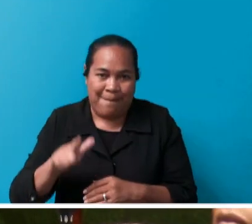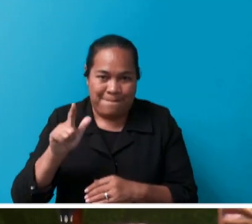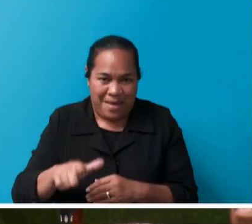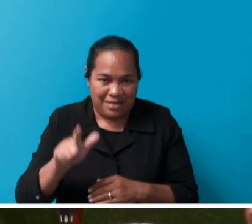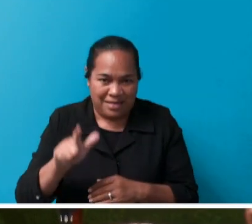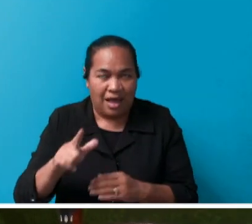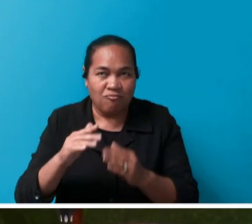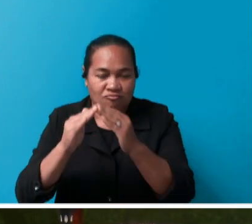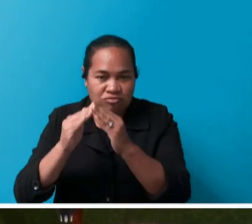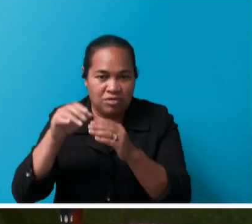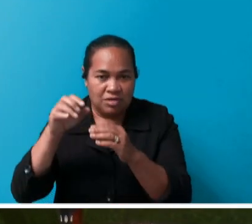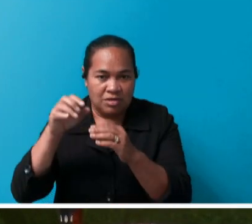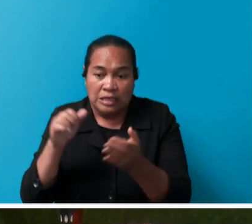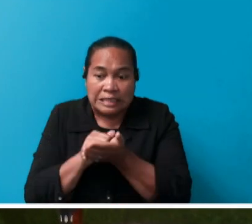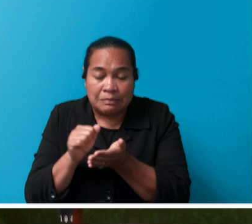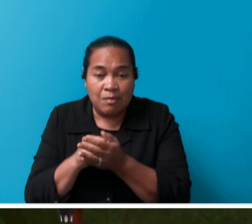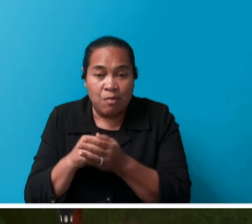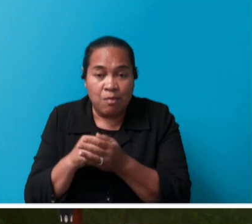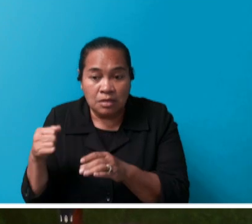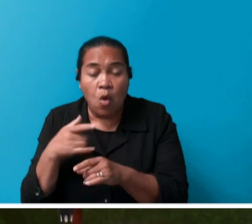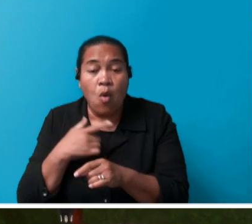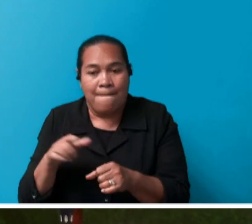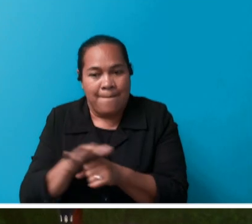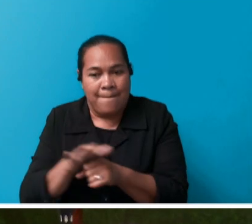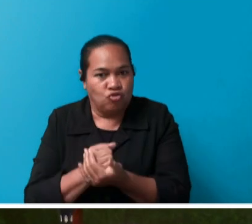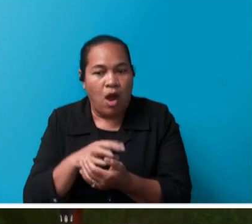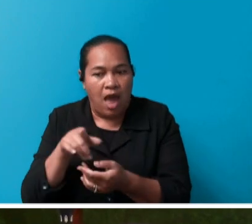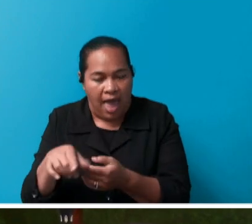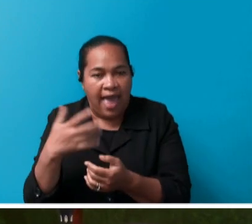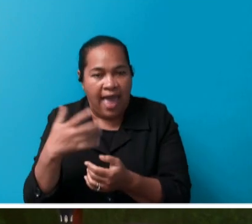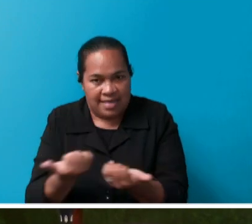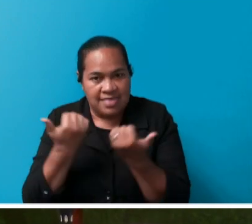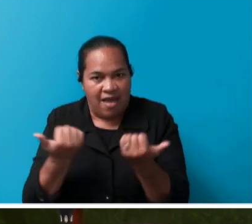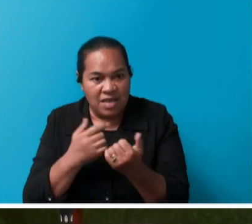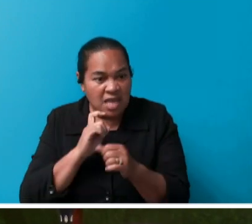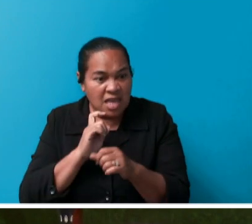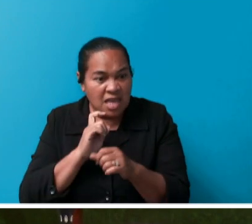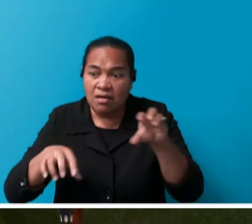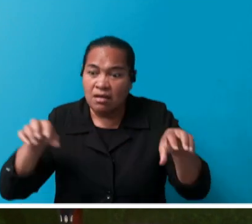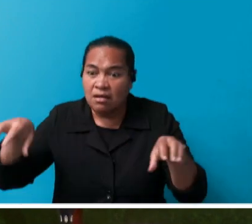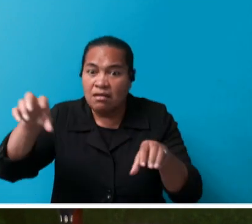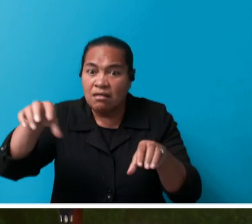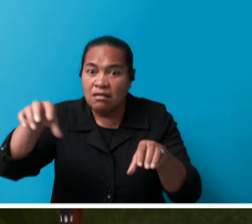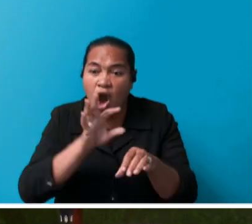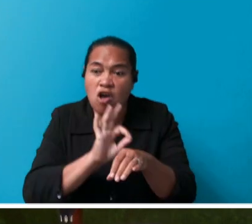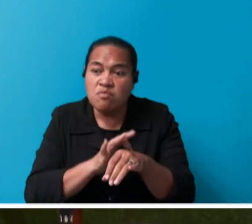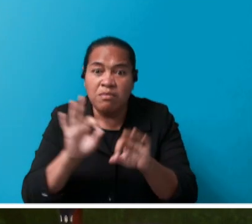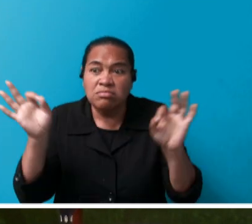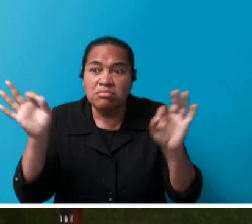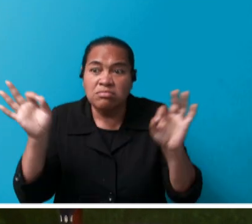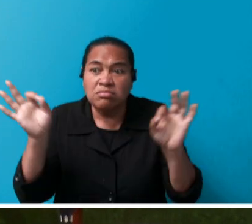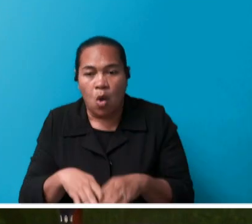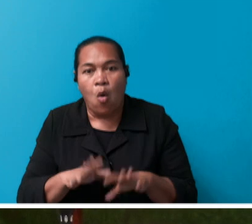supplies required by health facilities in the Northern Division are supplies from a nearby warehouse, rather than waiting